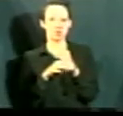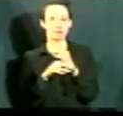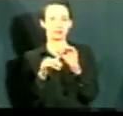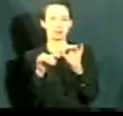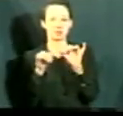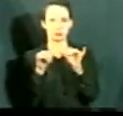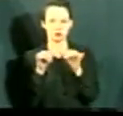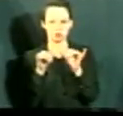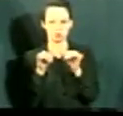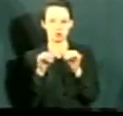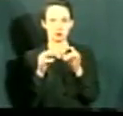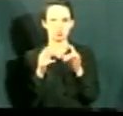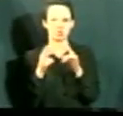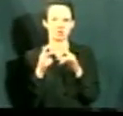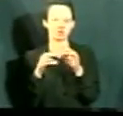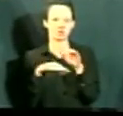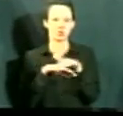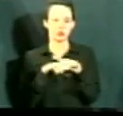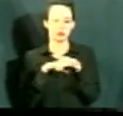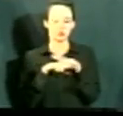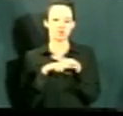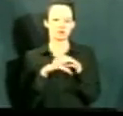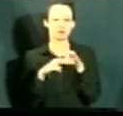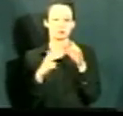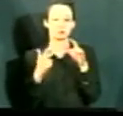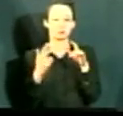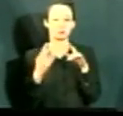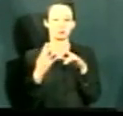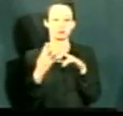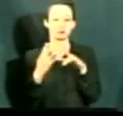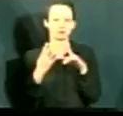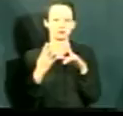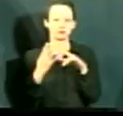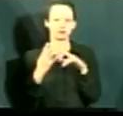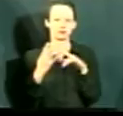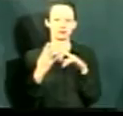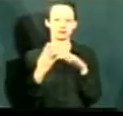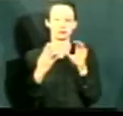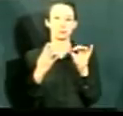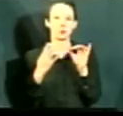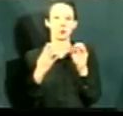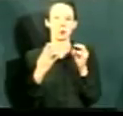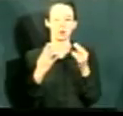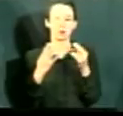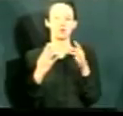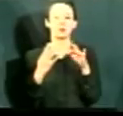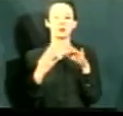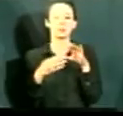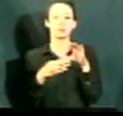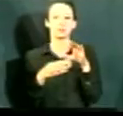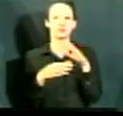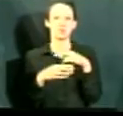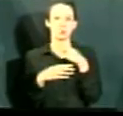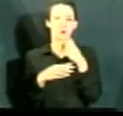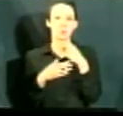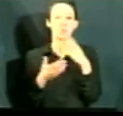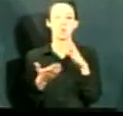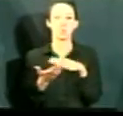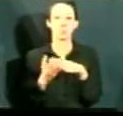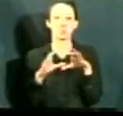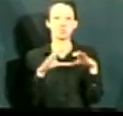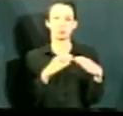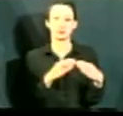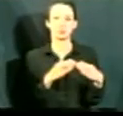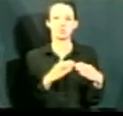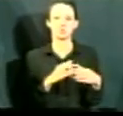engineering, English, and and chorus. And what do